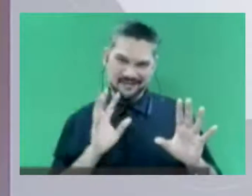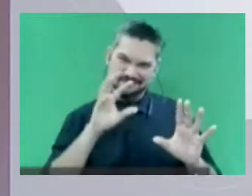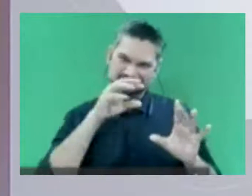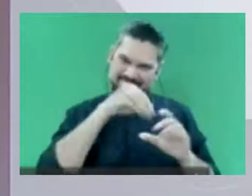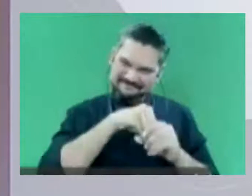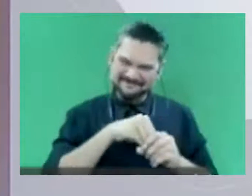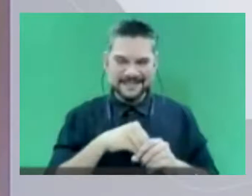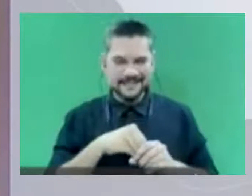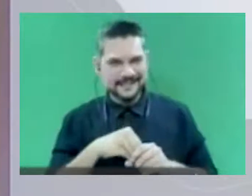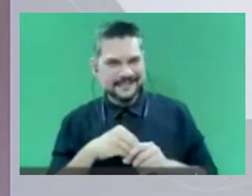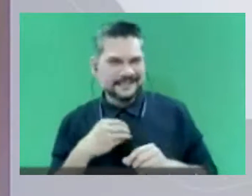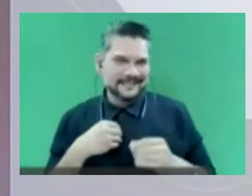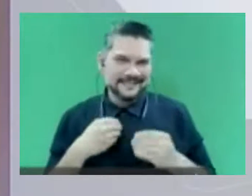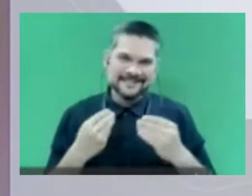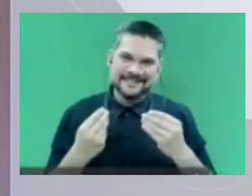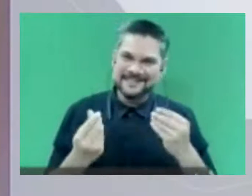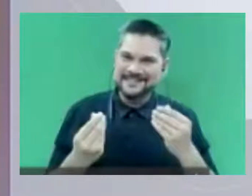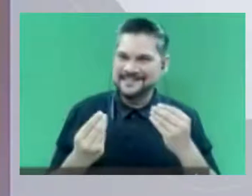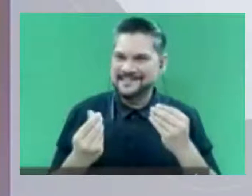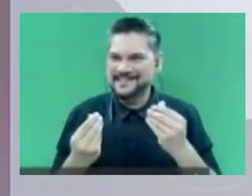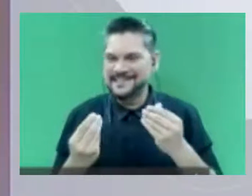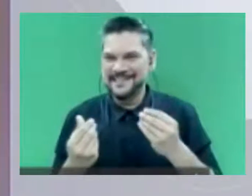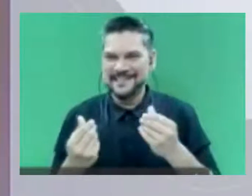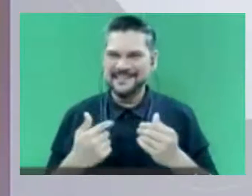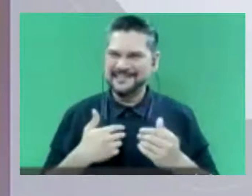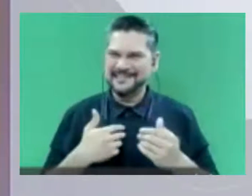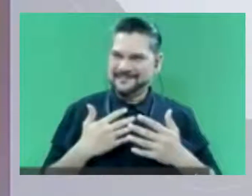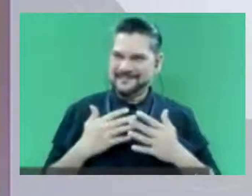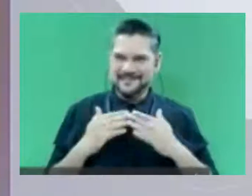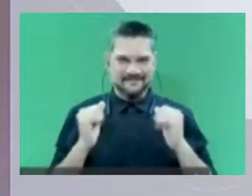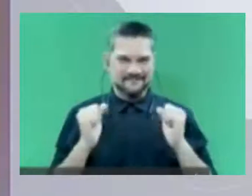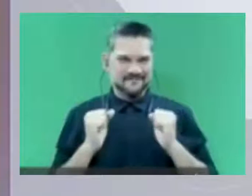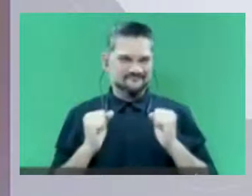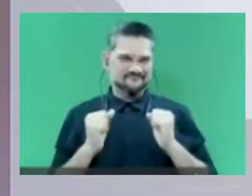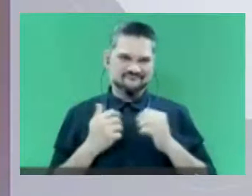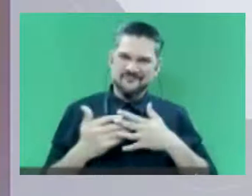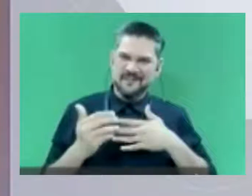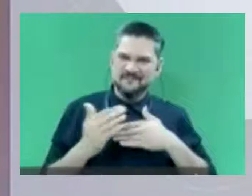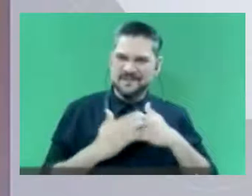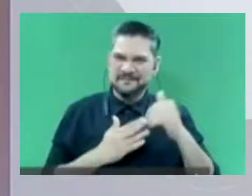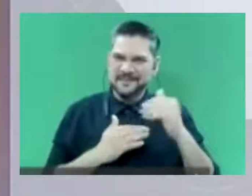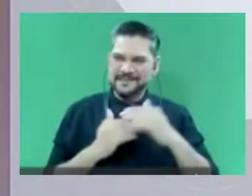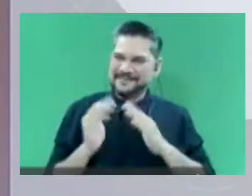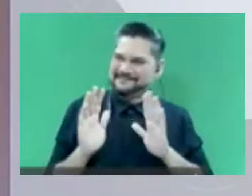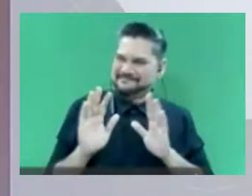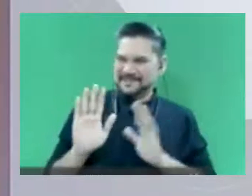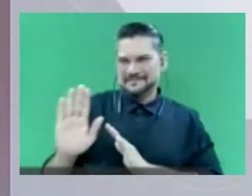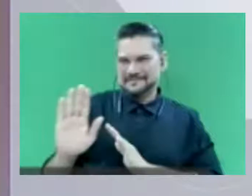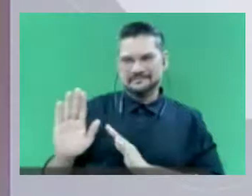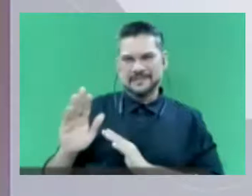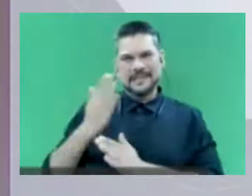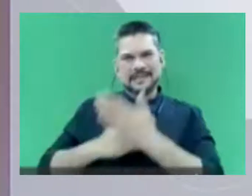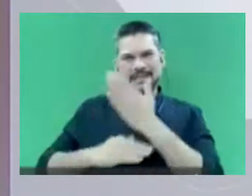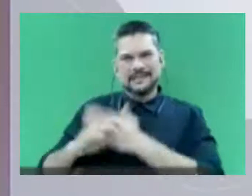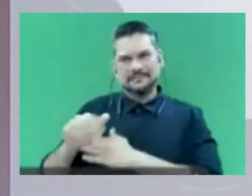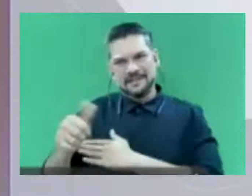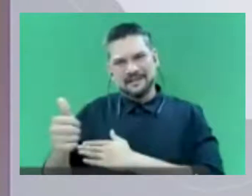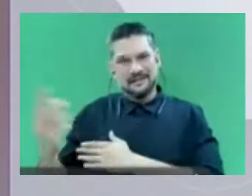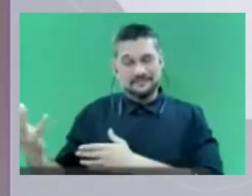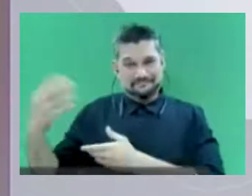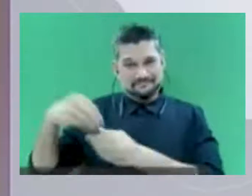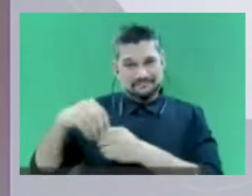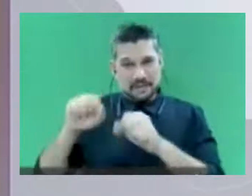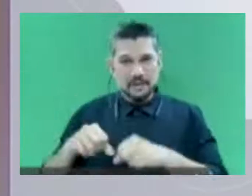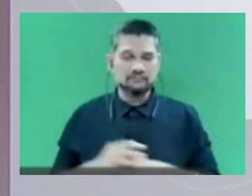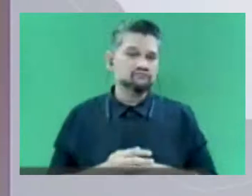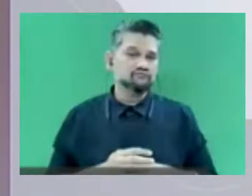would be good if someone can speak from a disability point of view. But she made a point about how important